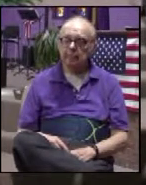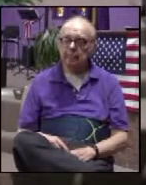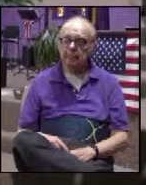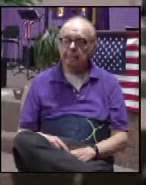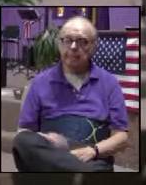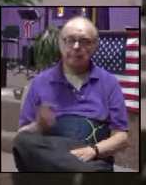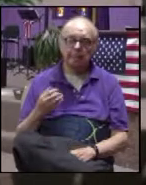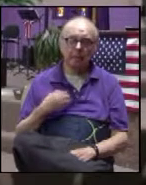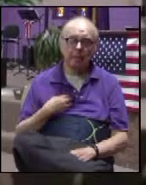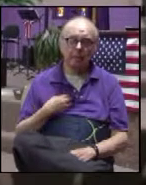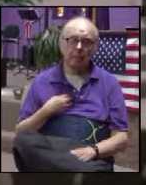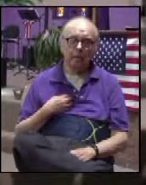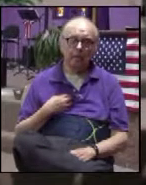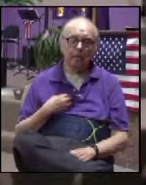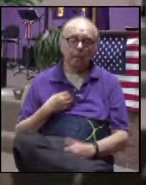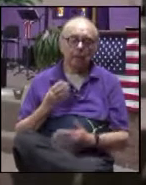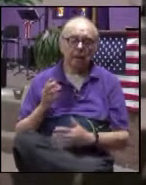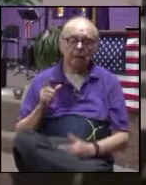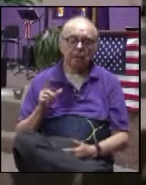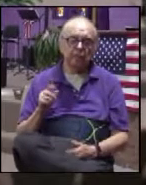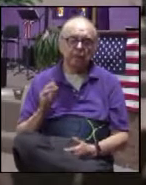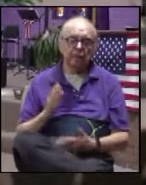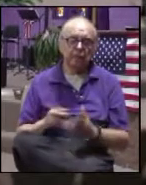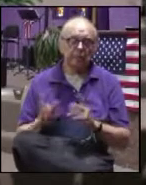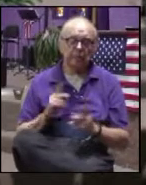We ended up with 20-some.